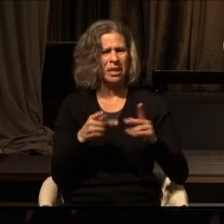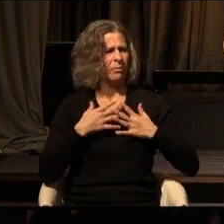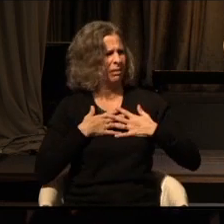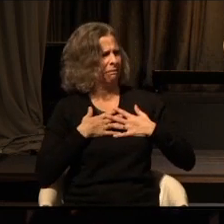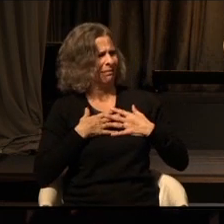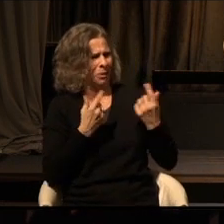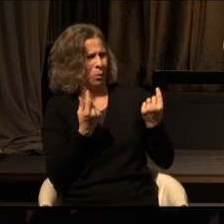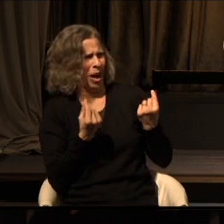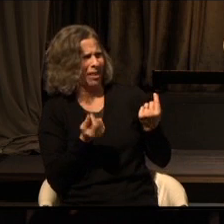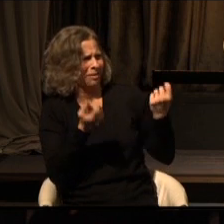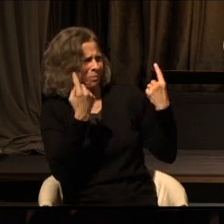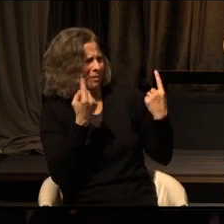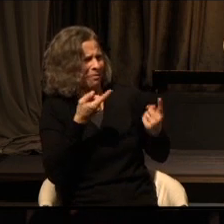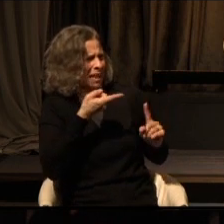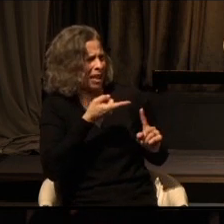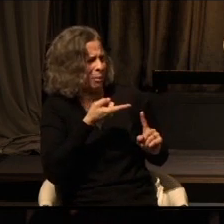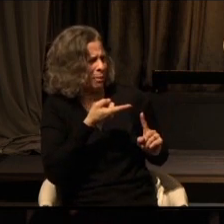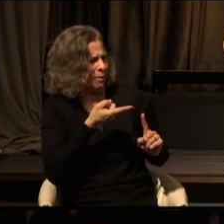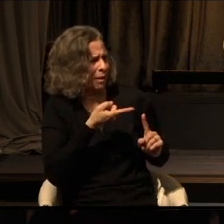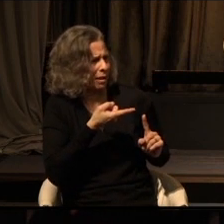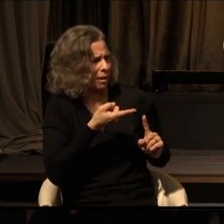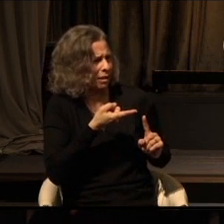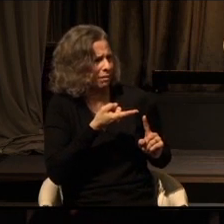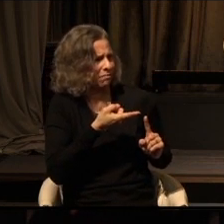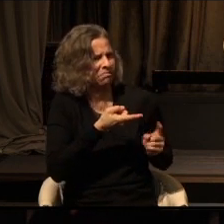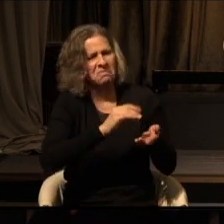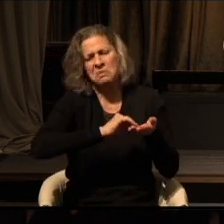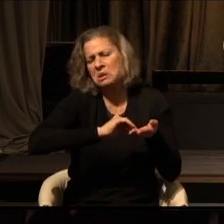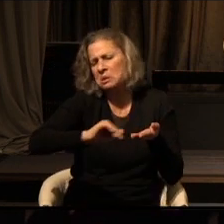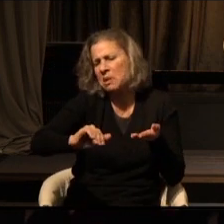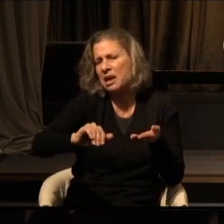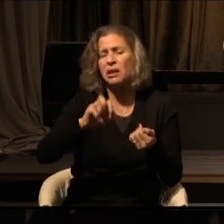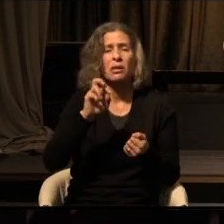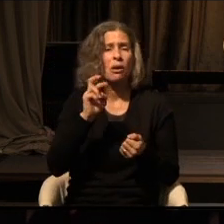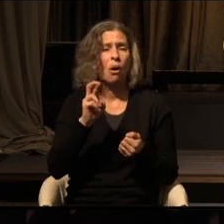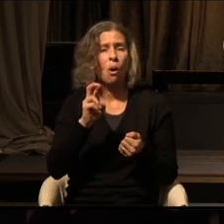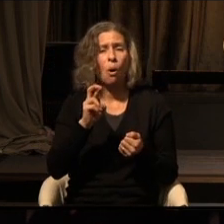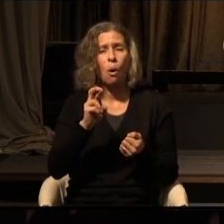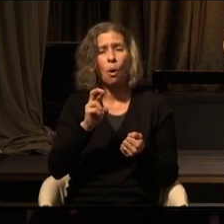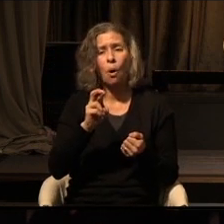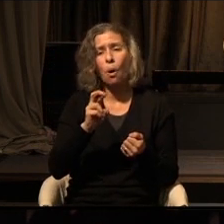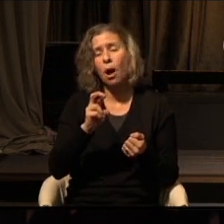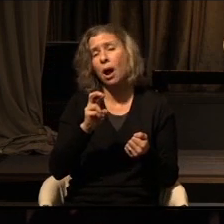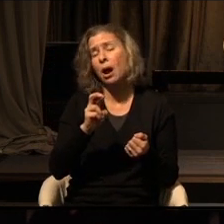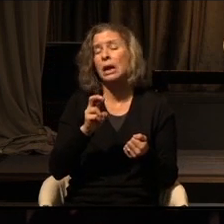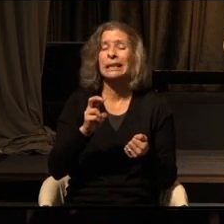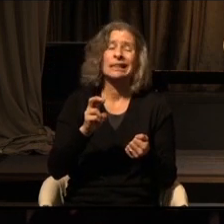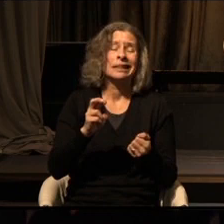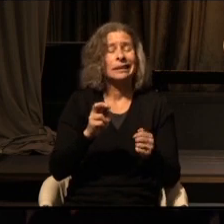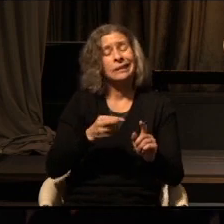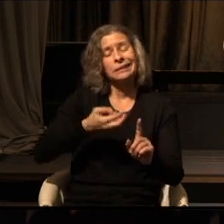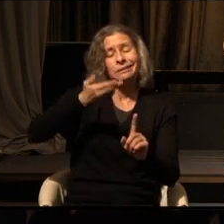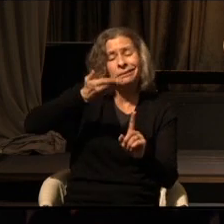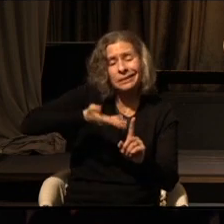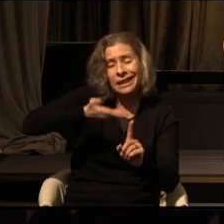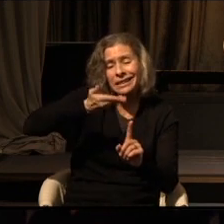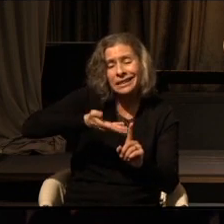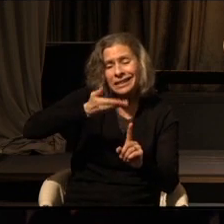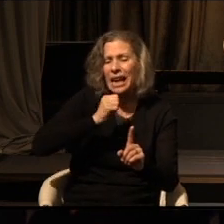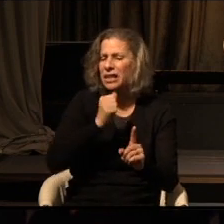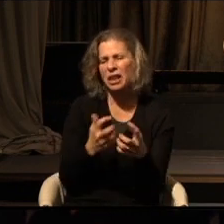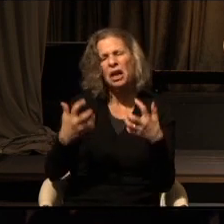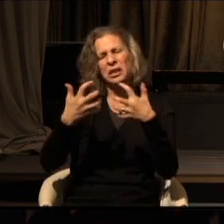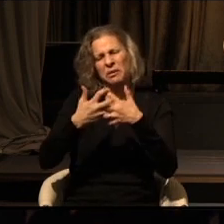this. They dismiss it, or maybe they see it for what it is, but it doesn't fit with